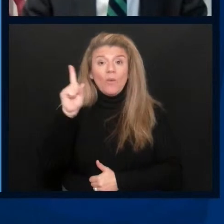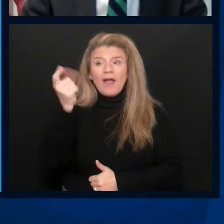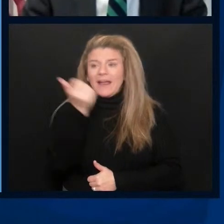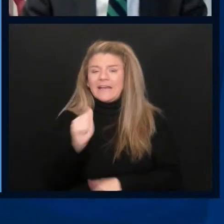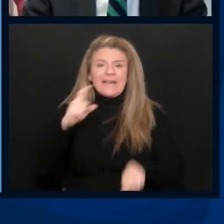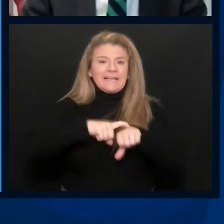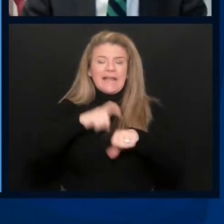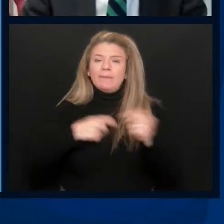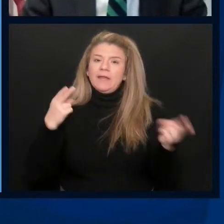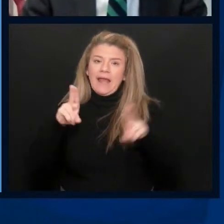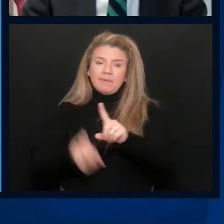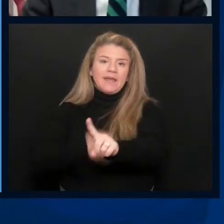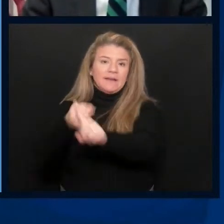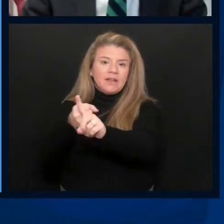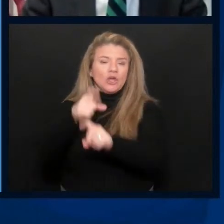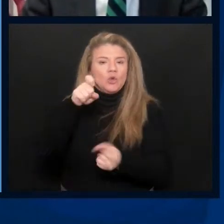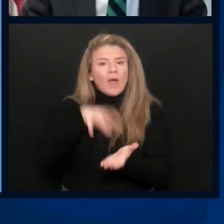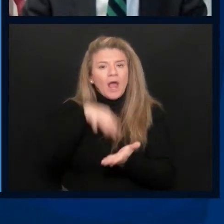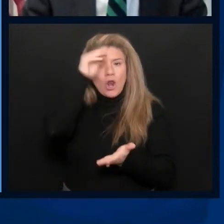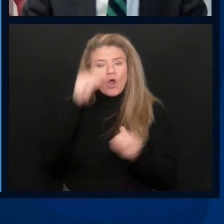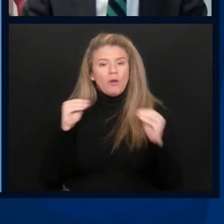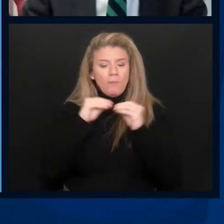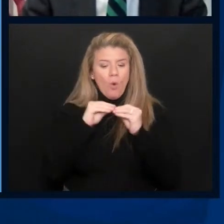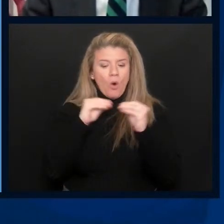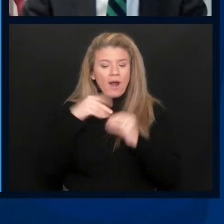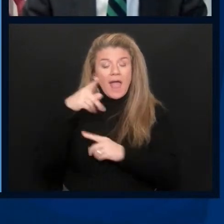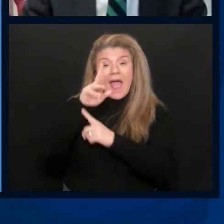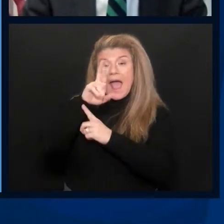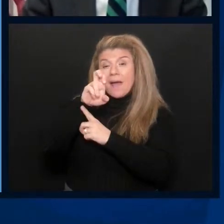any time. Learn more at